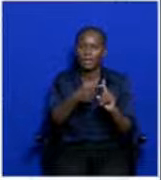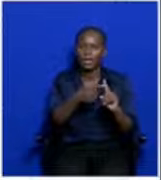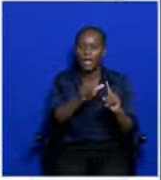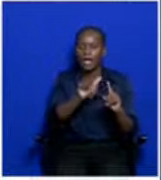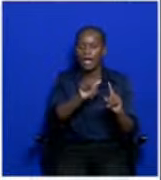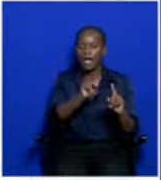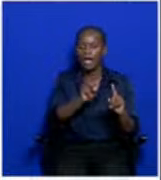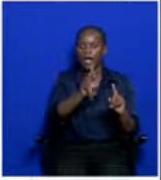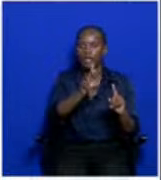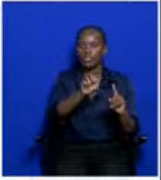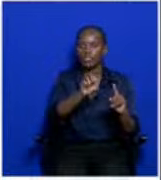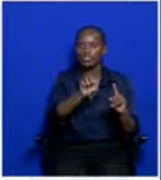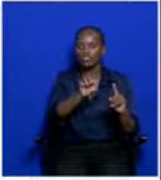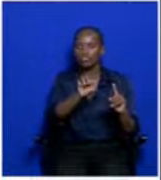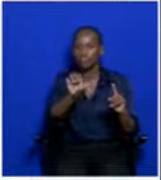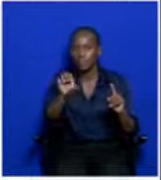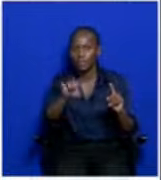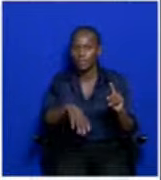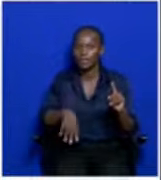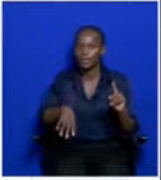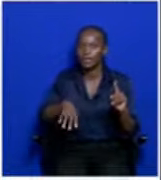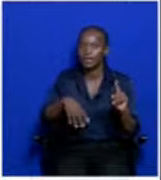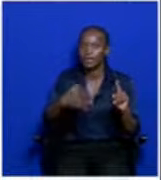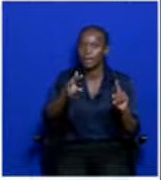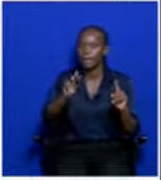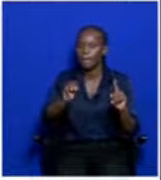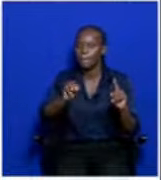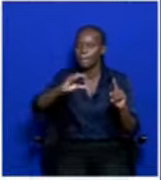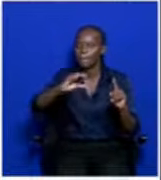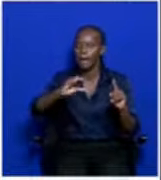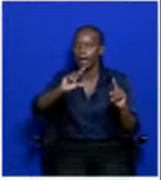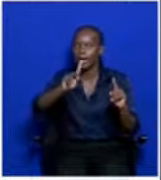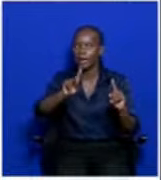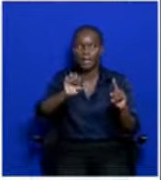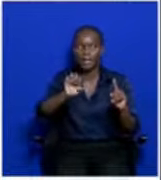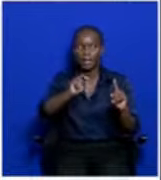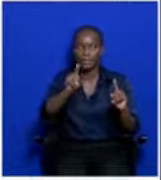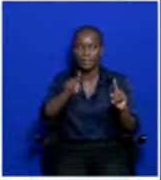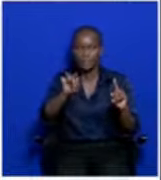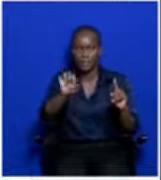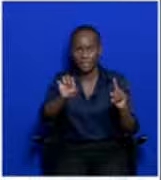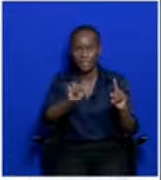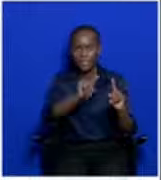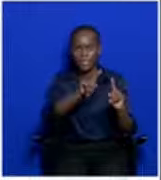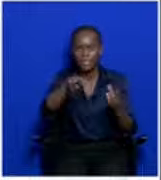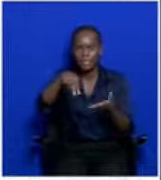be standing next to the car you said was the second car. Yes. In the previous picture.